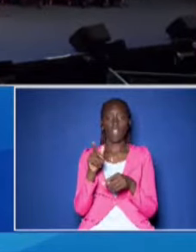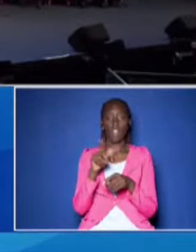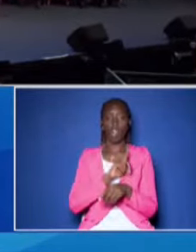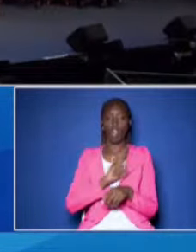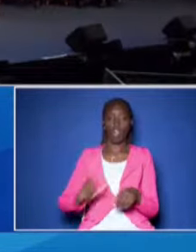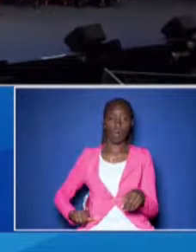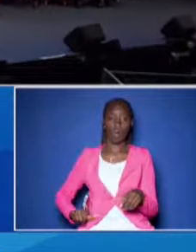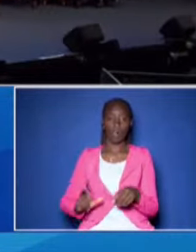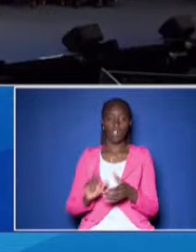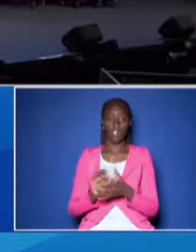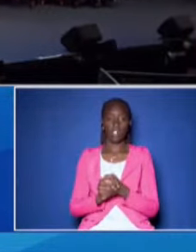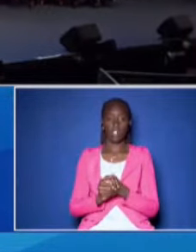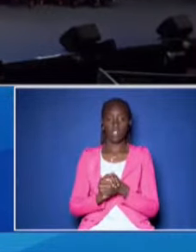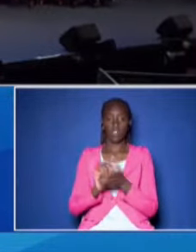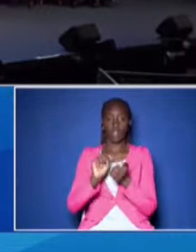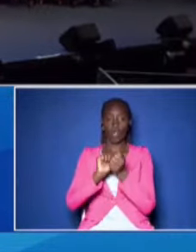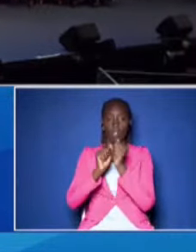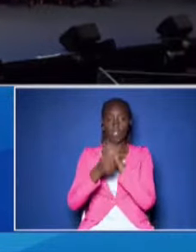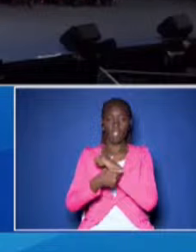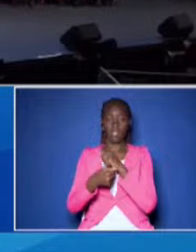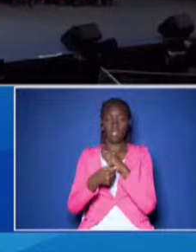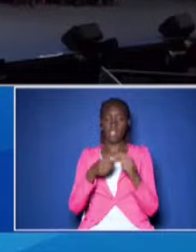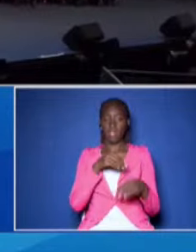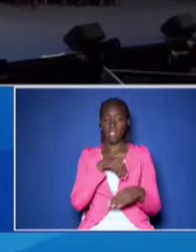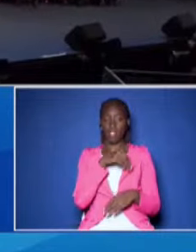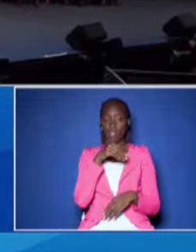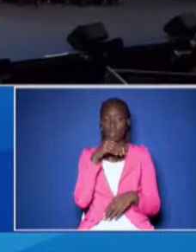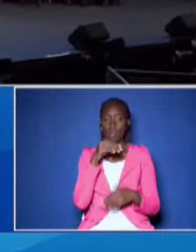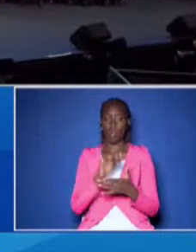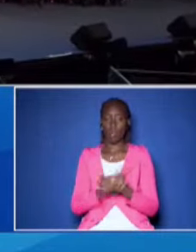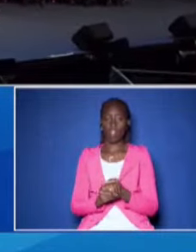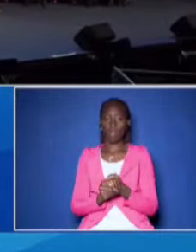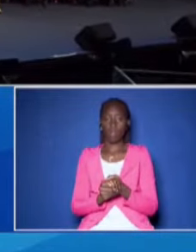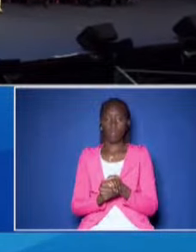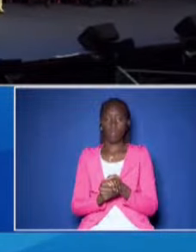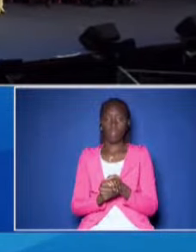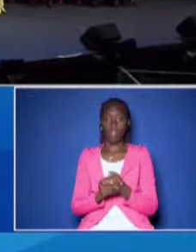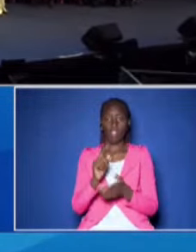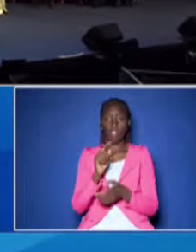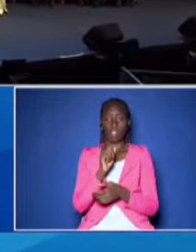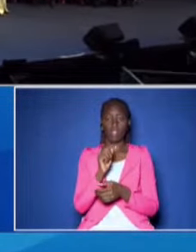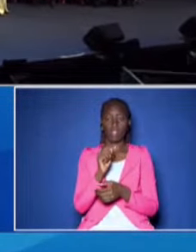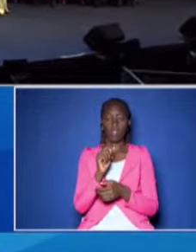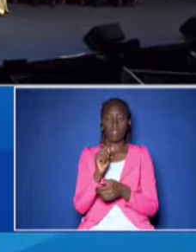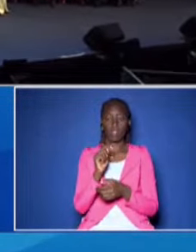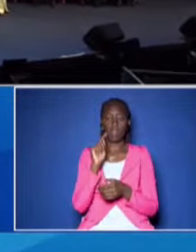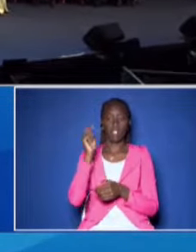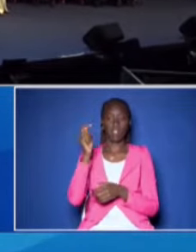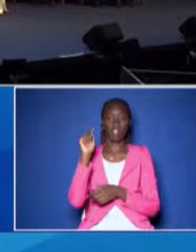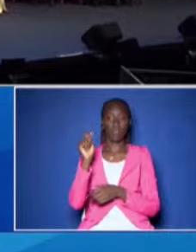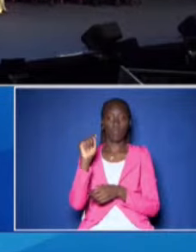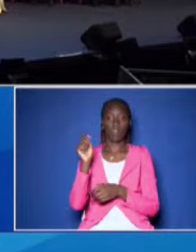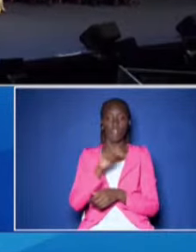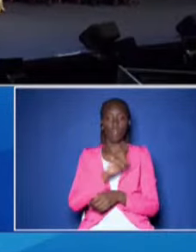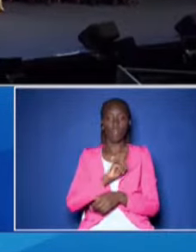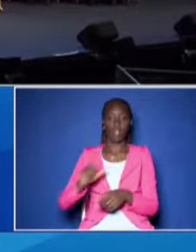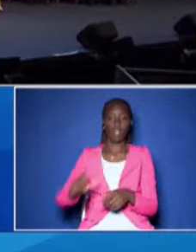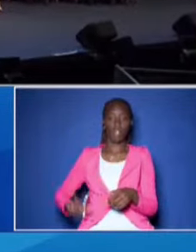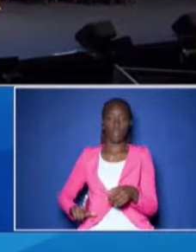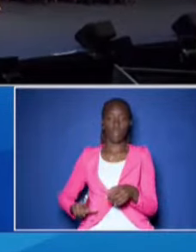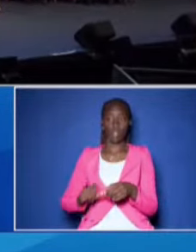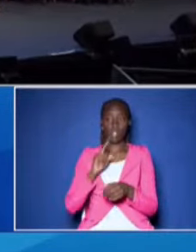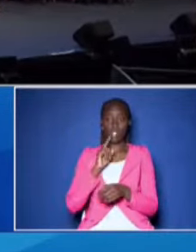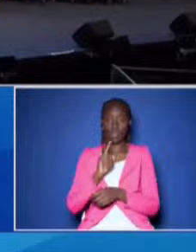it converting the soul help me there Jim the testimony of the Lord